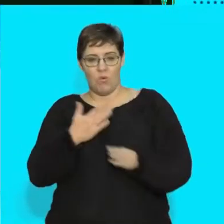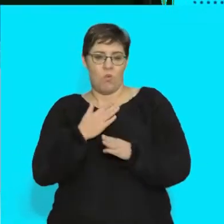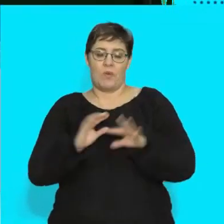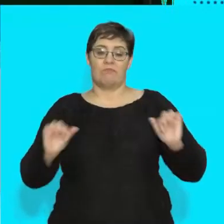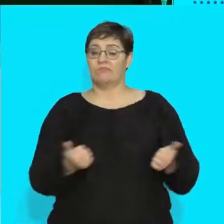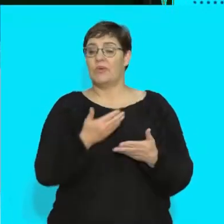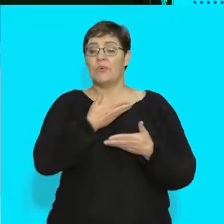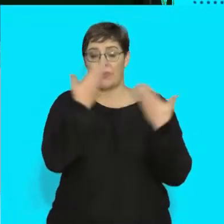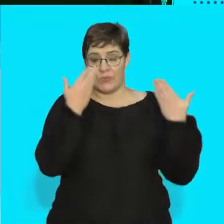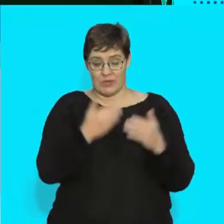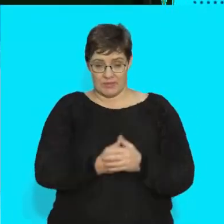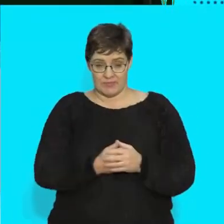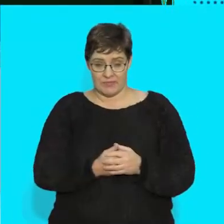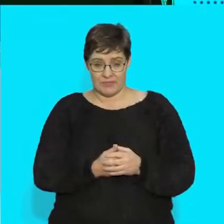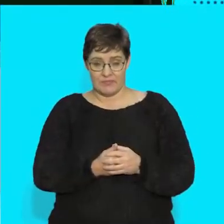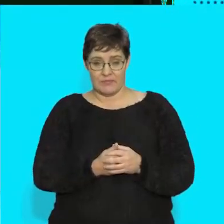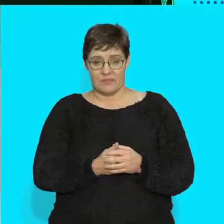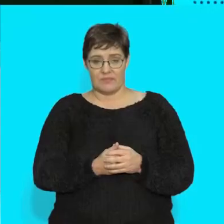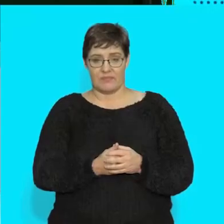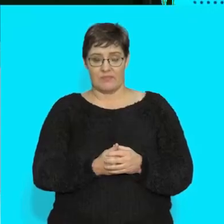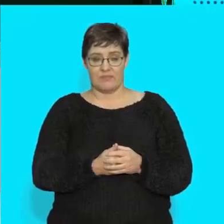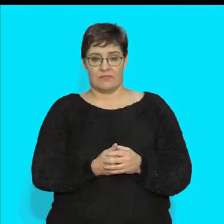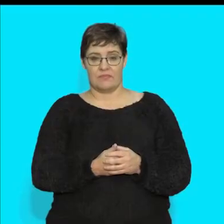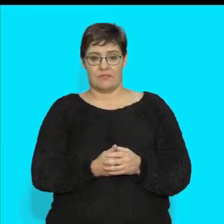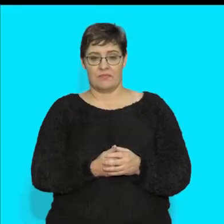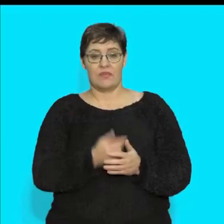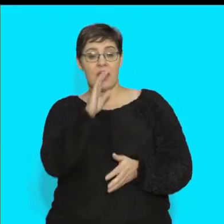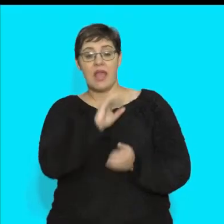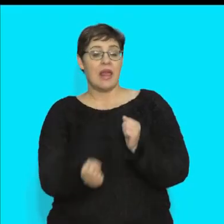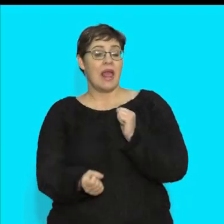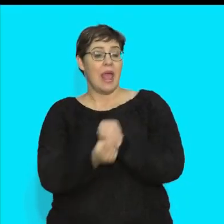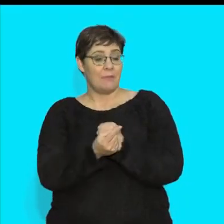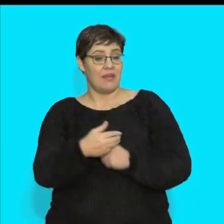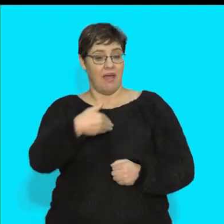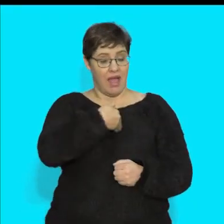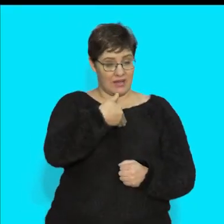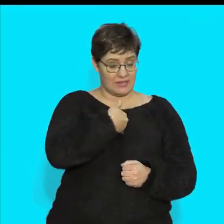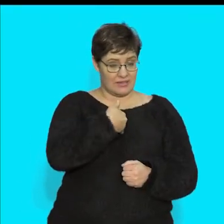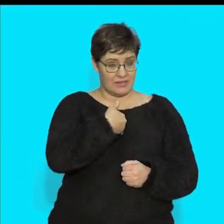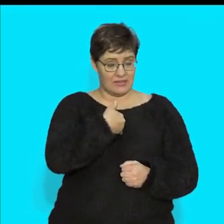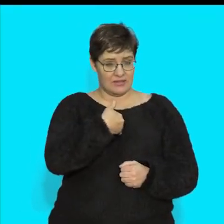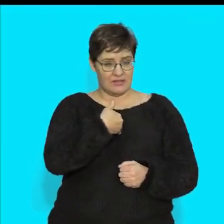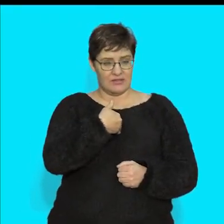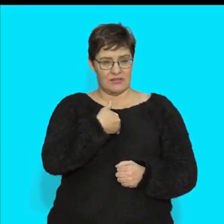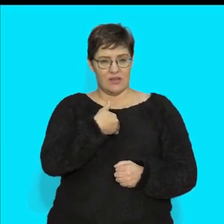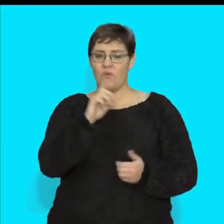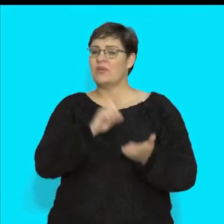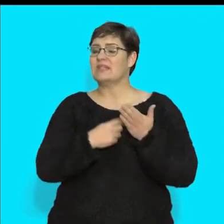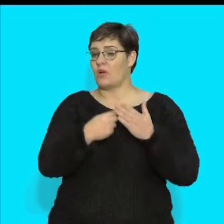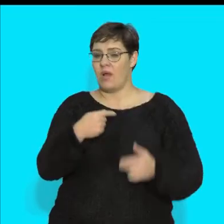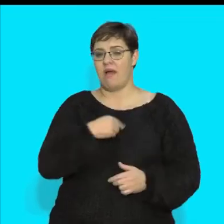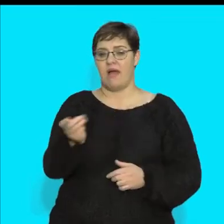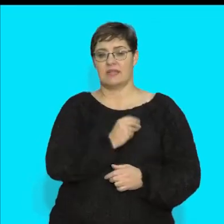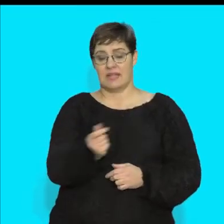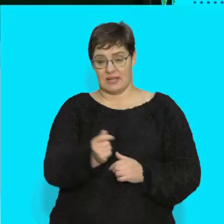or clots in my brain. Now, when that occurs in the heart, we talk about a